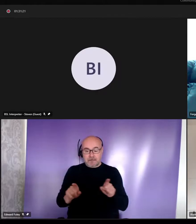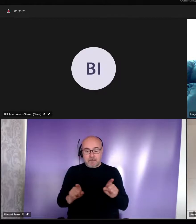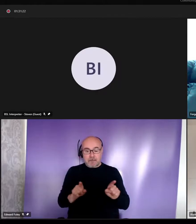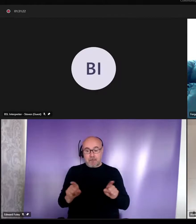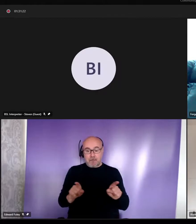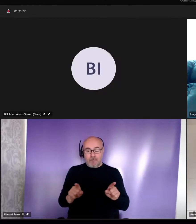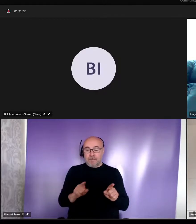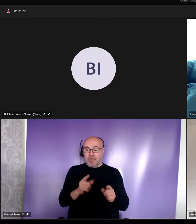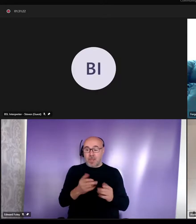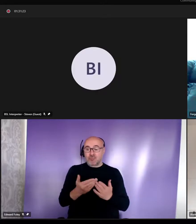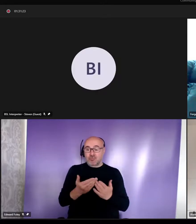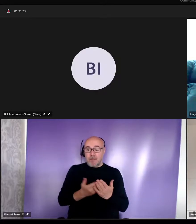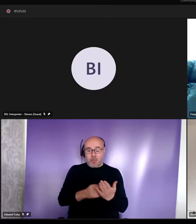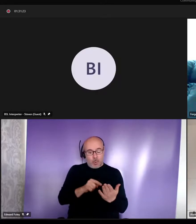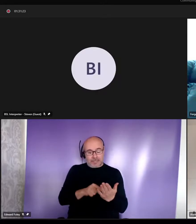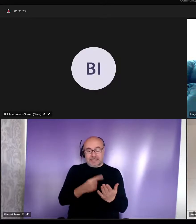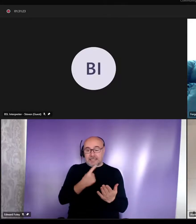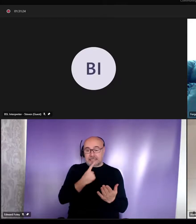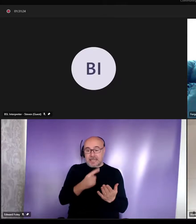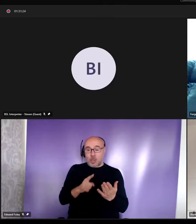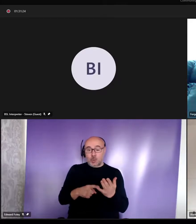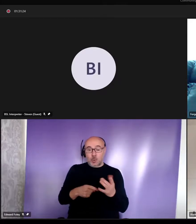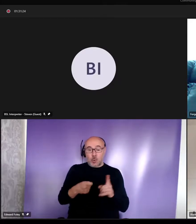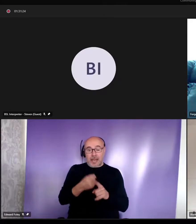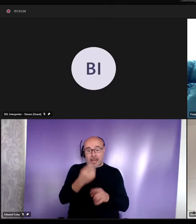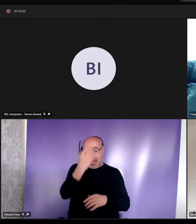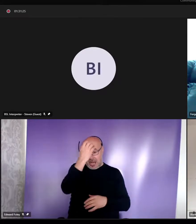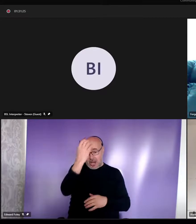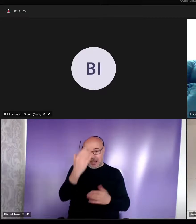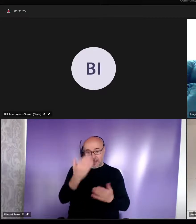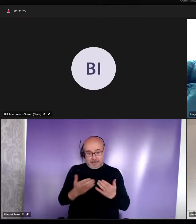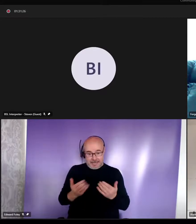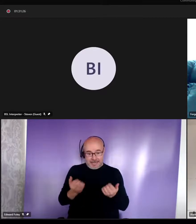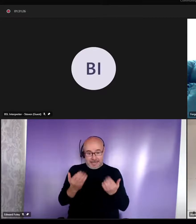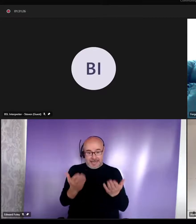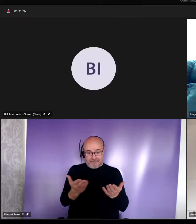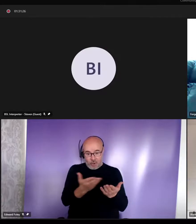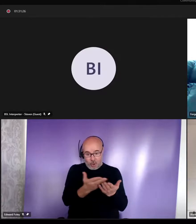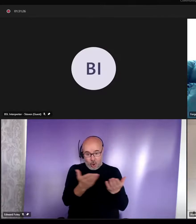funding, the UK Government has also provided every local authority with